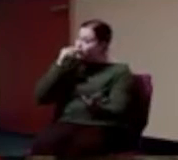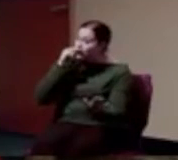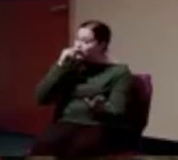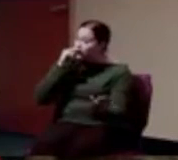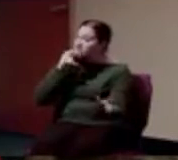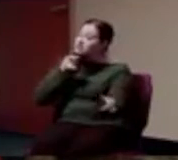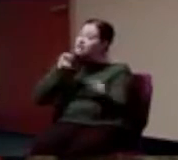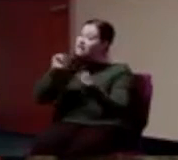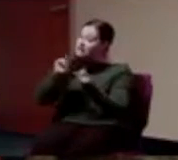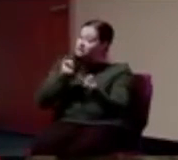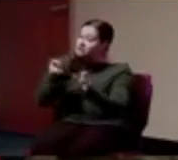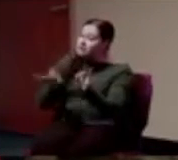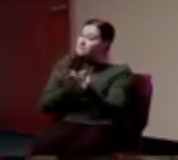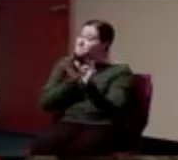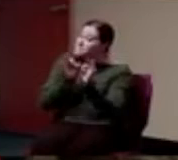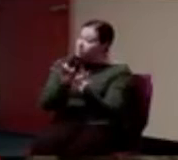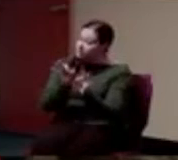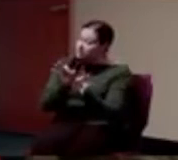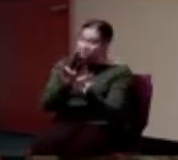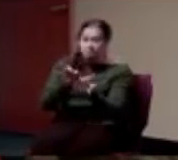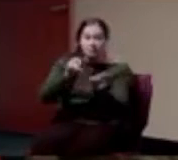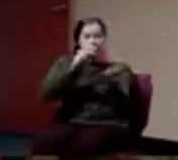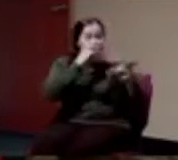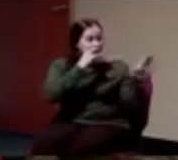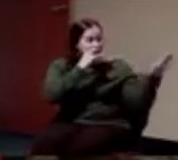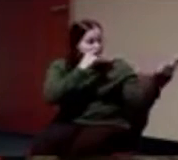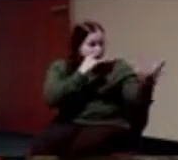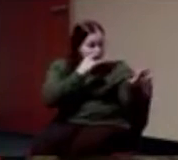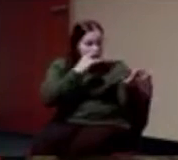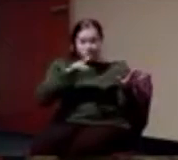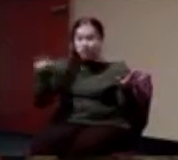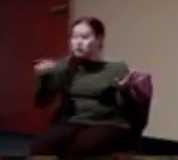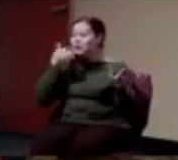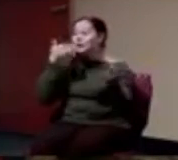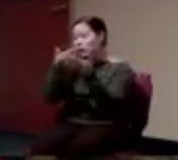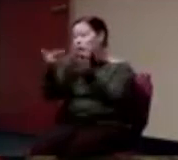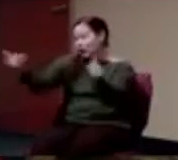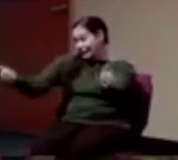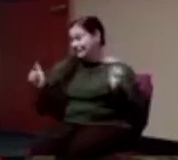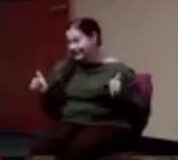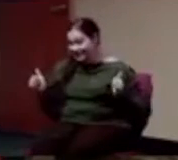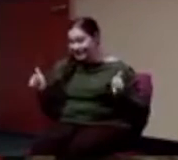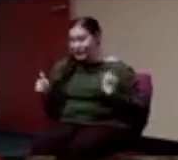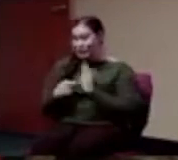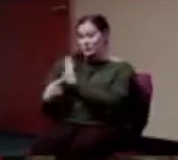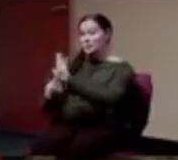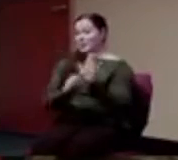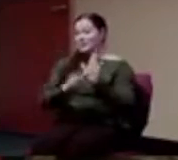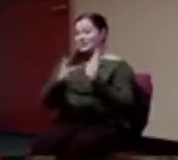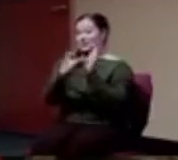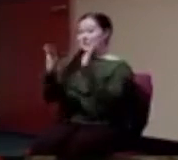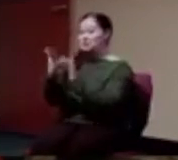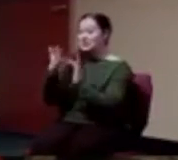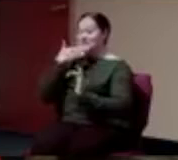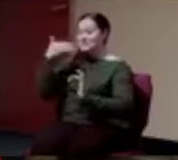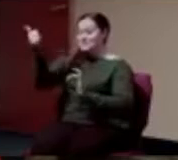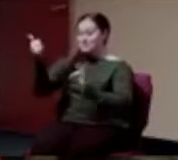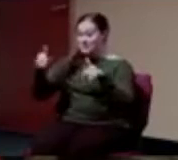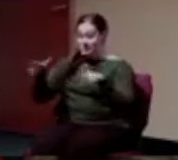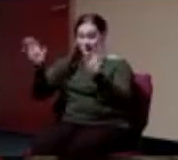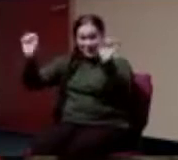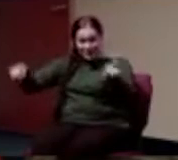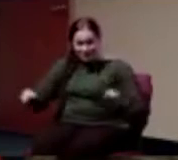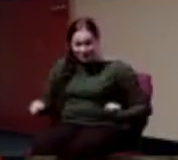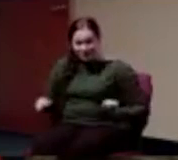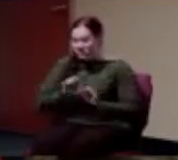handled this perfectly. Kids, you did good. You represented Jesus the best way that you could. You handled this. They did